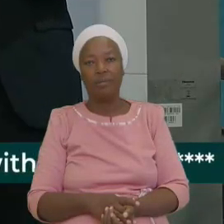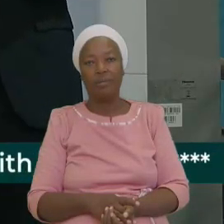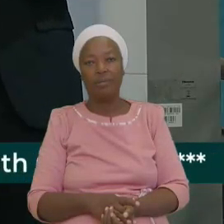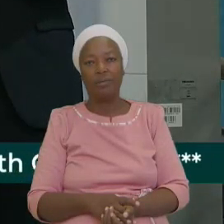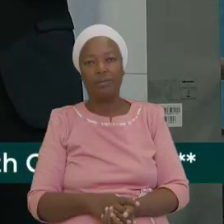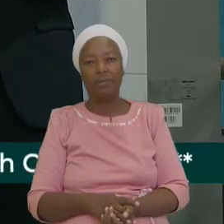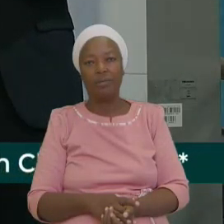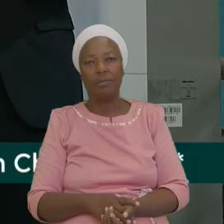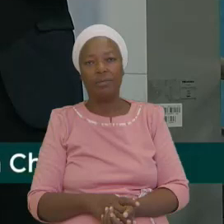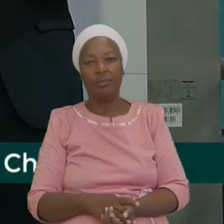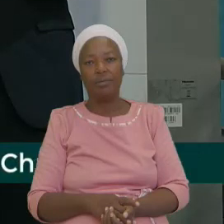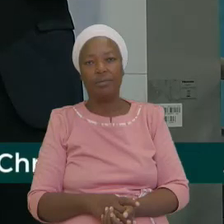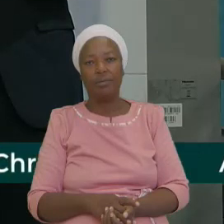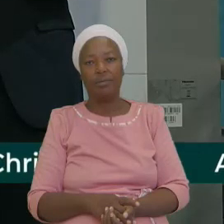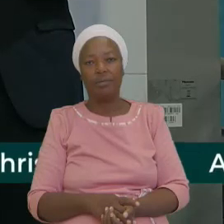prénoms,